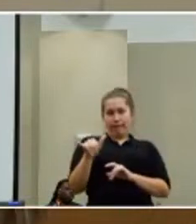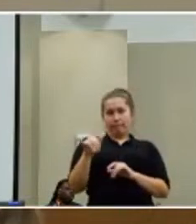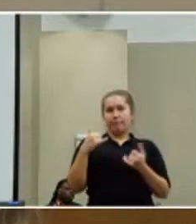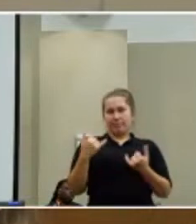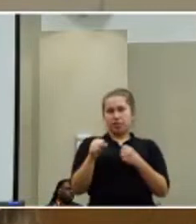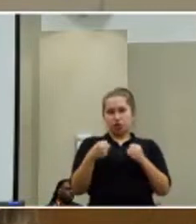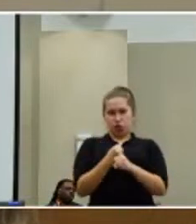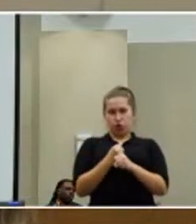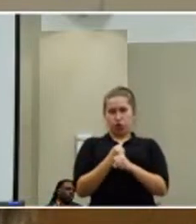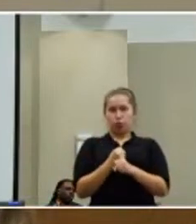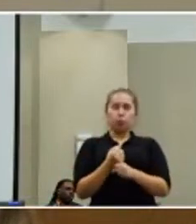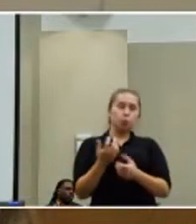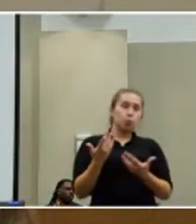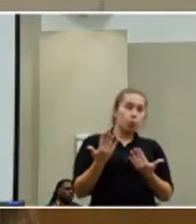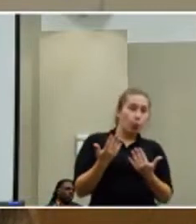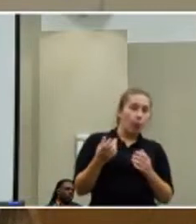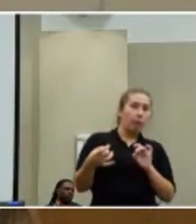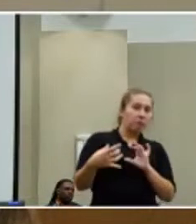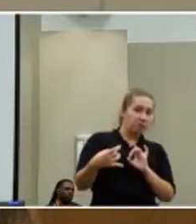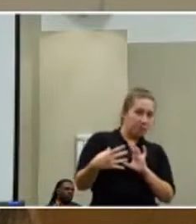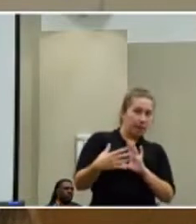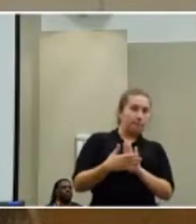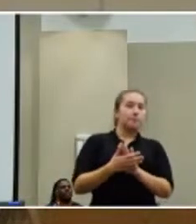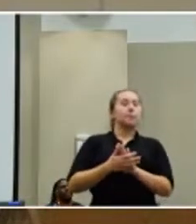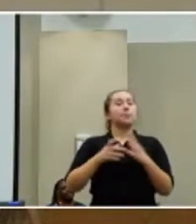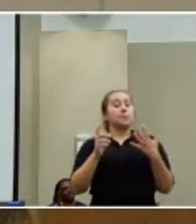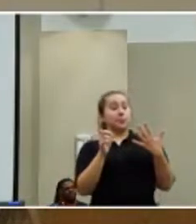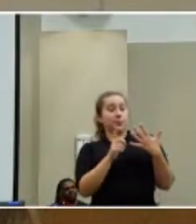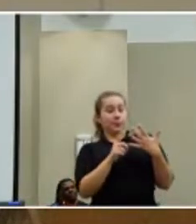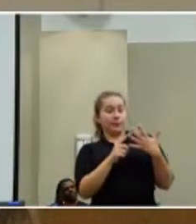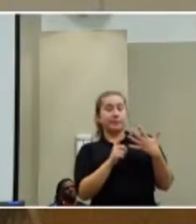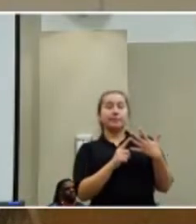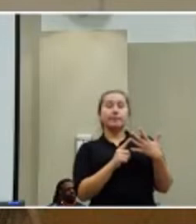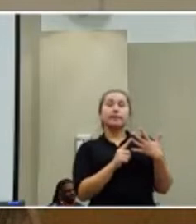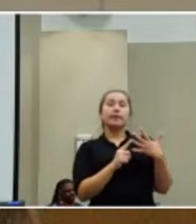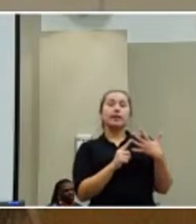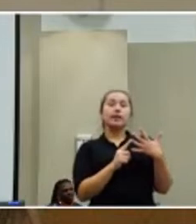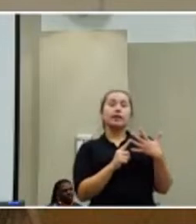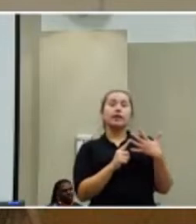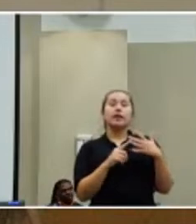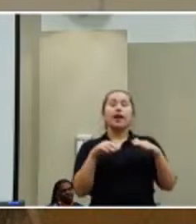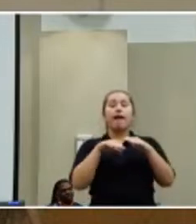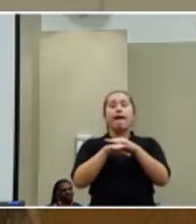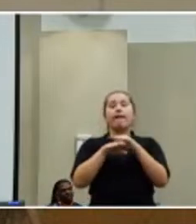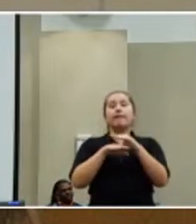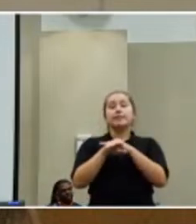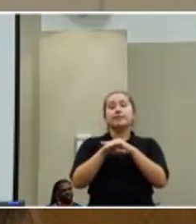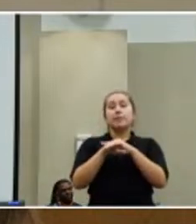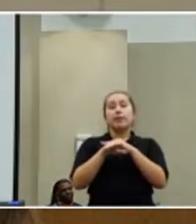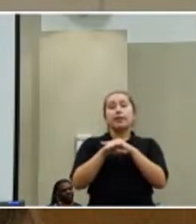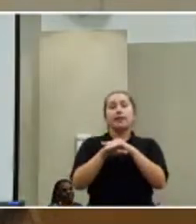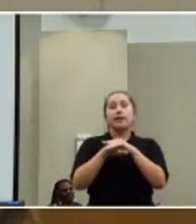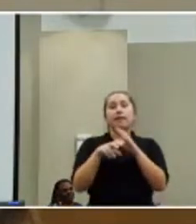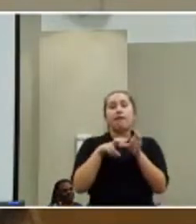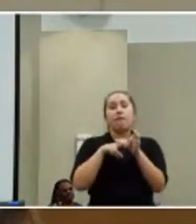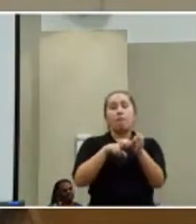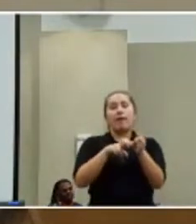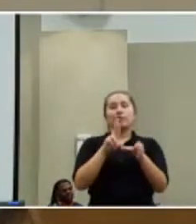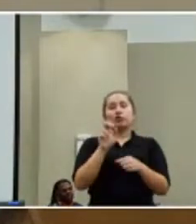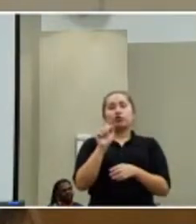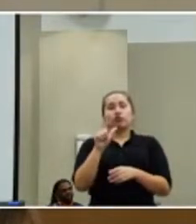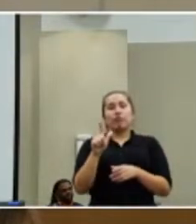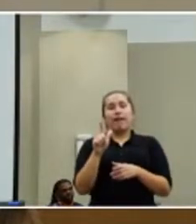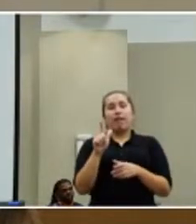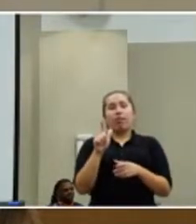this year. A fourth rule concerns the accessibility of passenger rail vehicles.